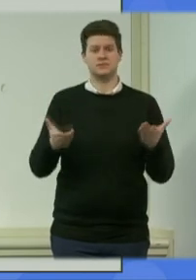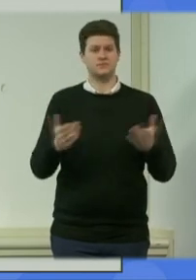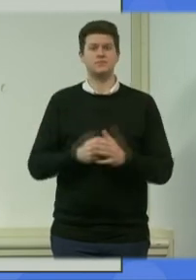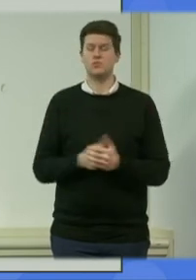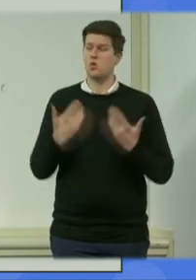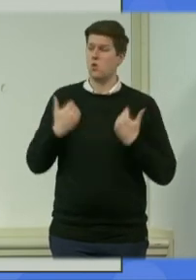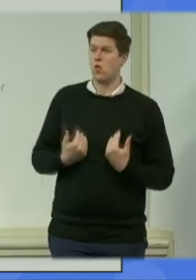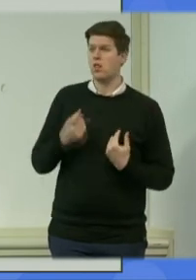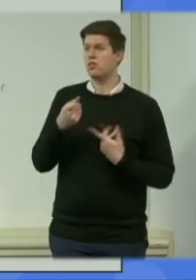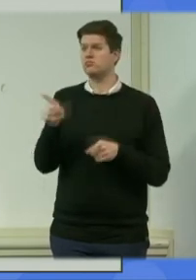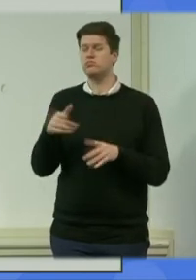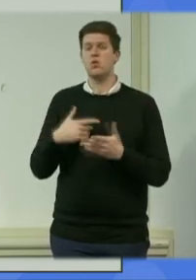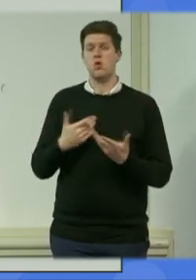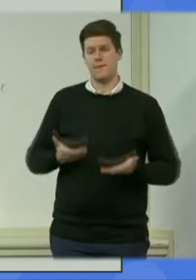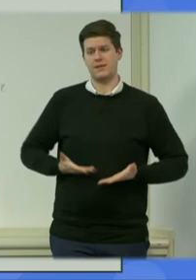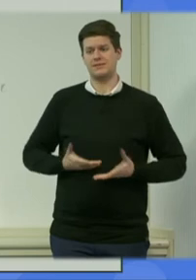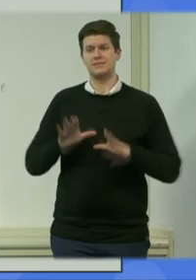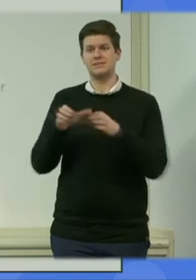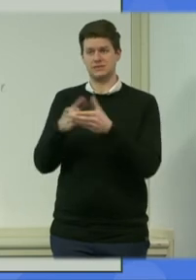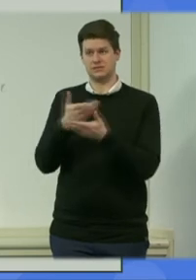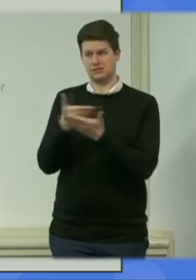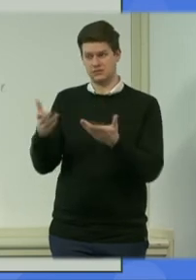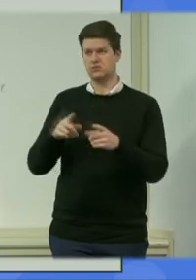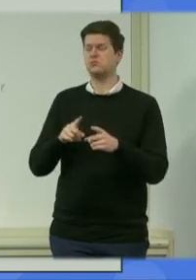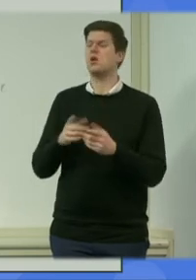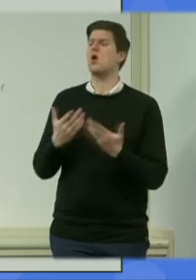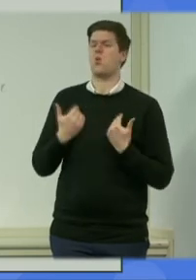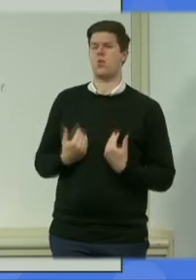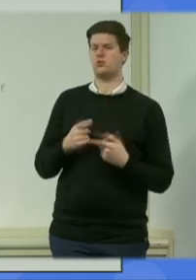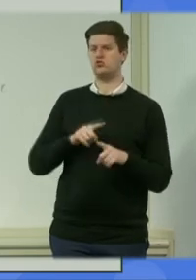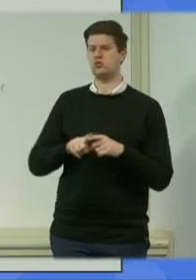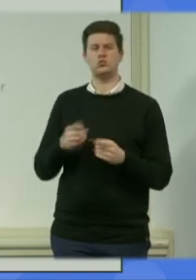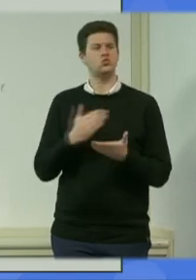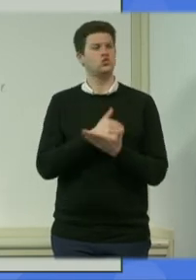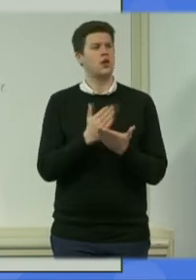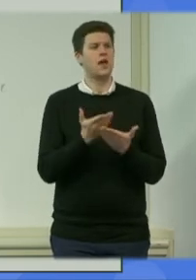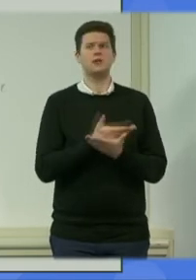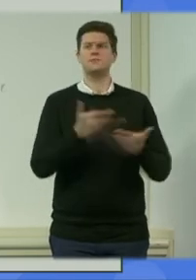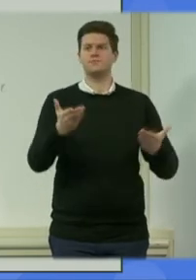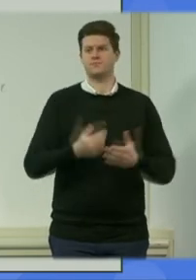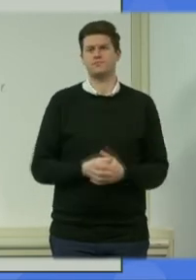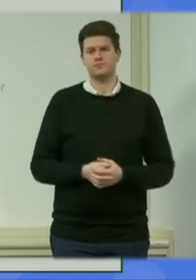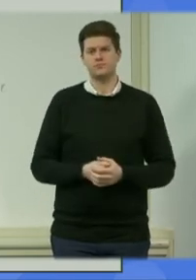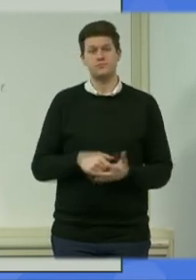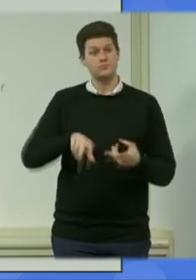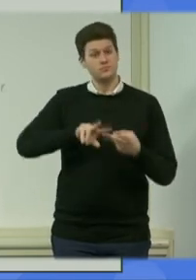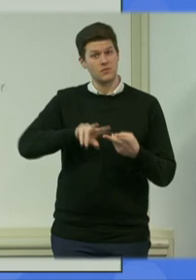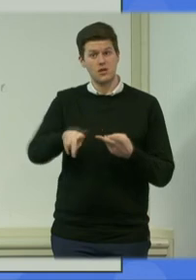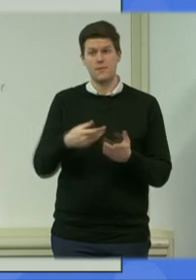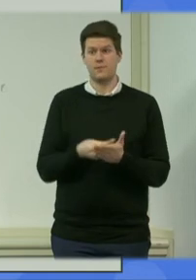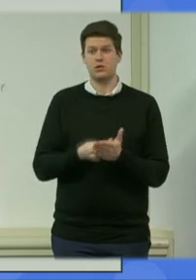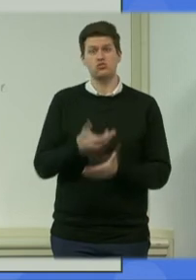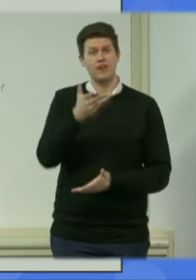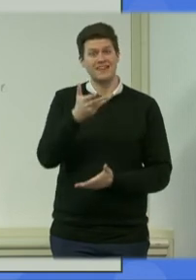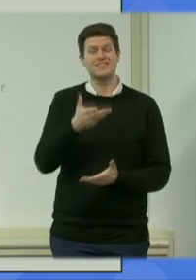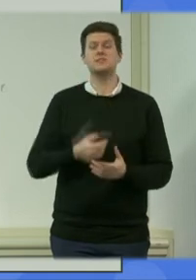it. And crucially, to give it to others. So it's not just the taking, it's the giving. Secondly, to raise money. Again, you've heard about